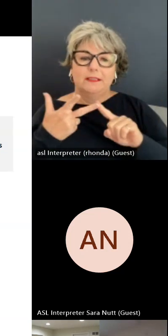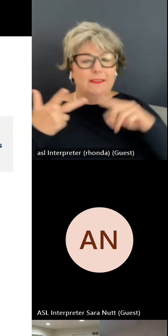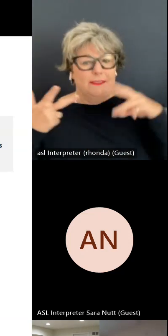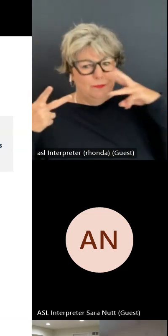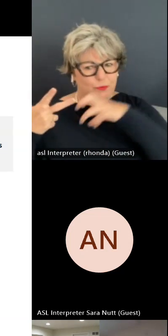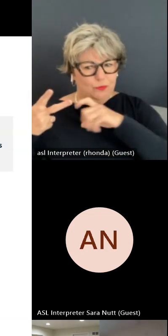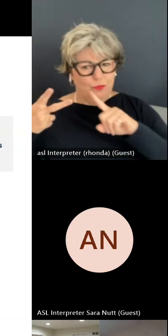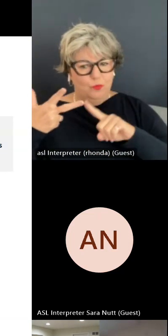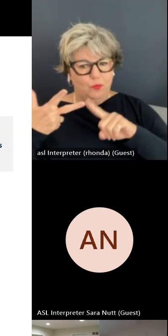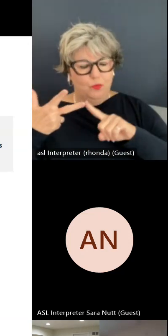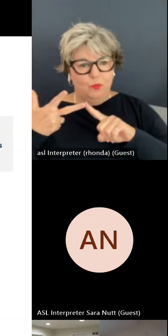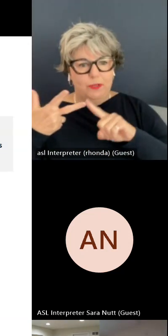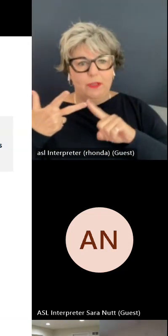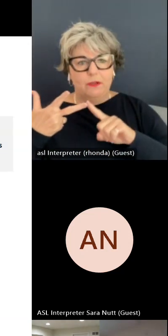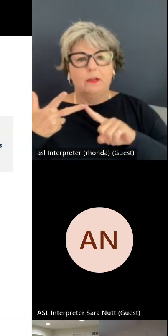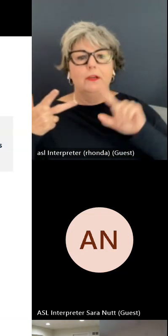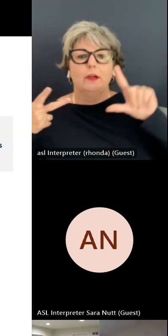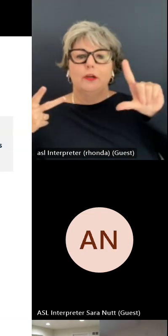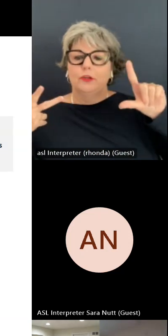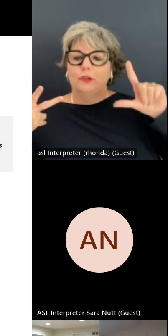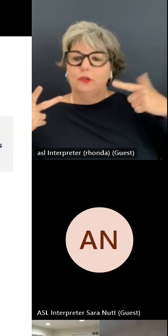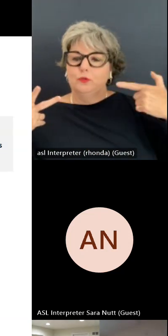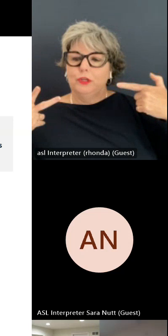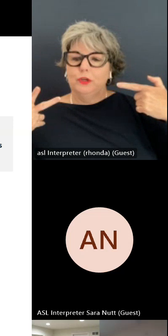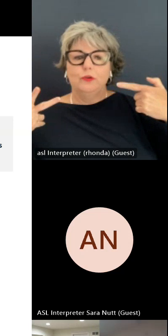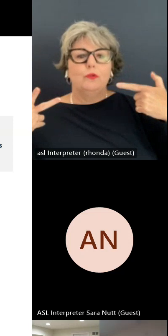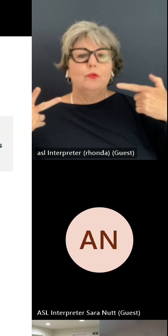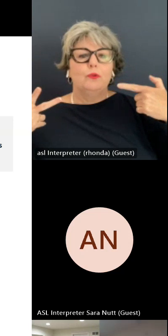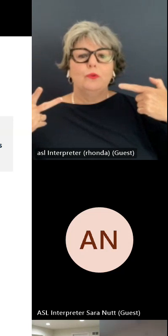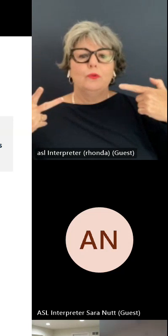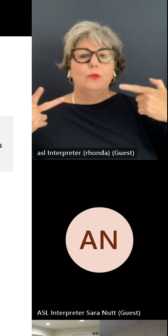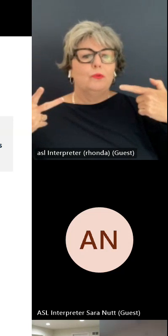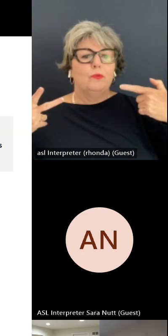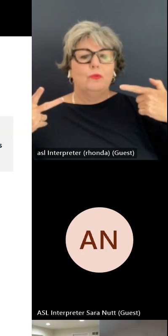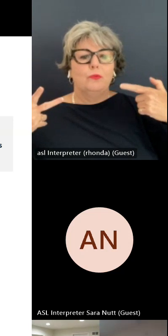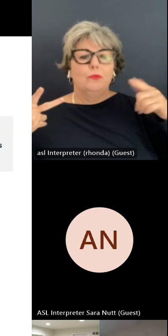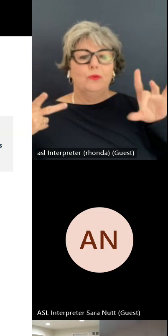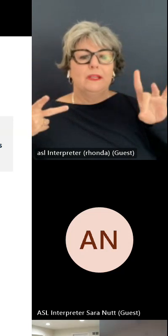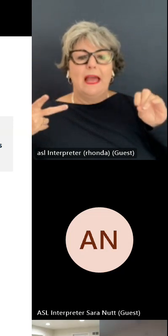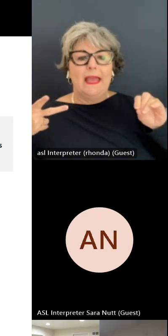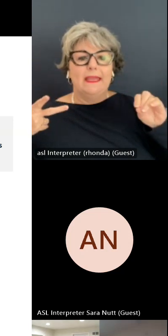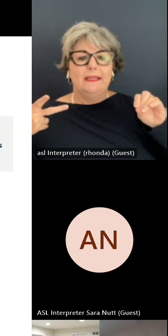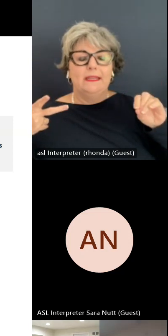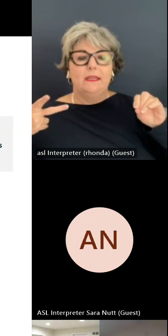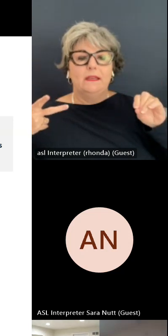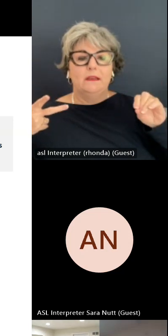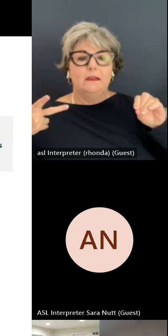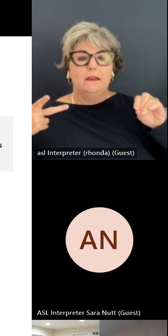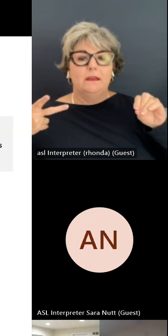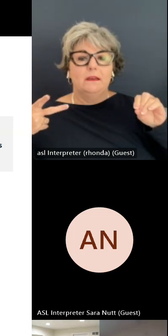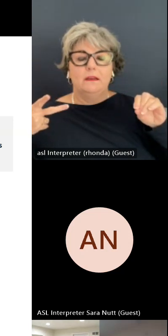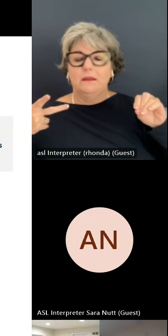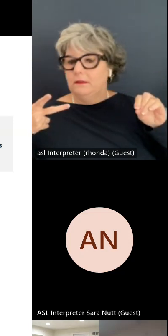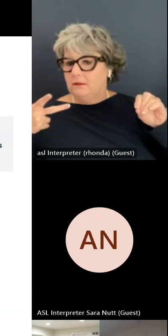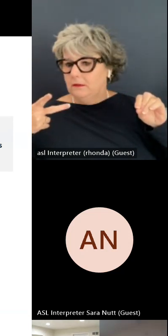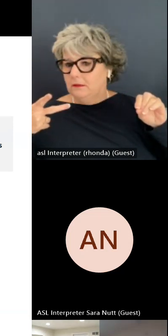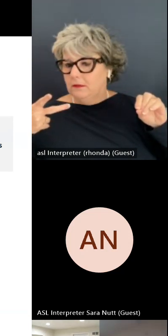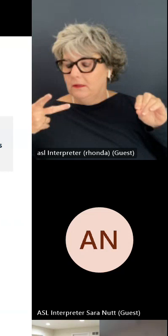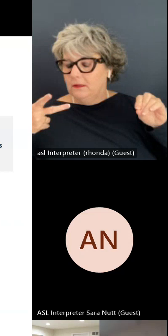thing, this 2180 obligations, upward adjustments, and that's basically when the accountants made